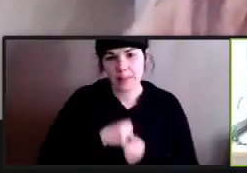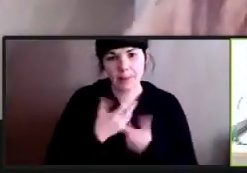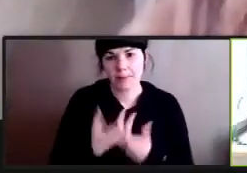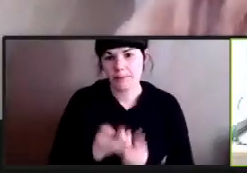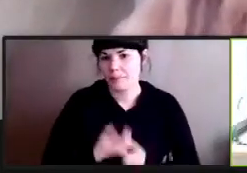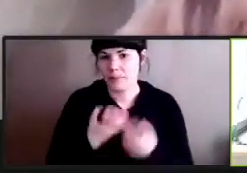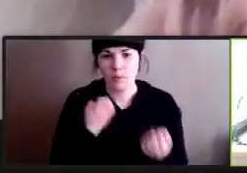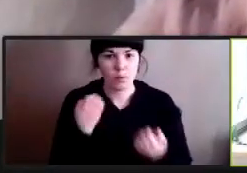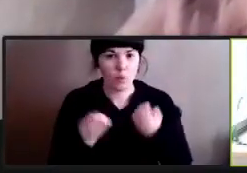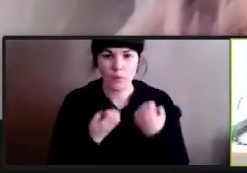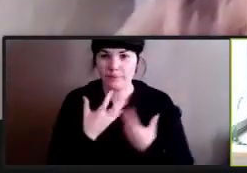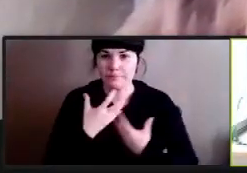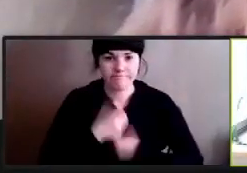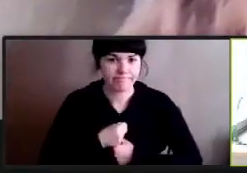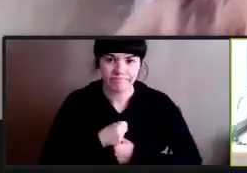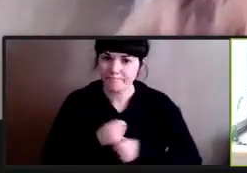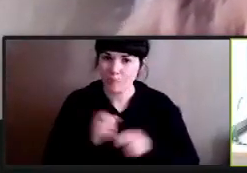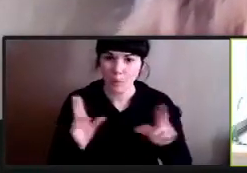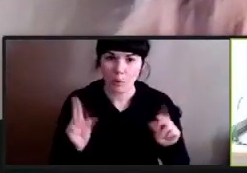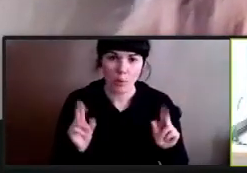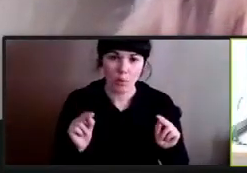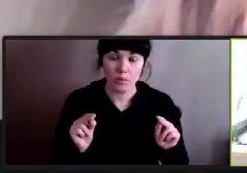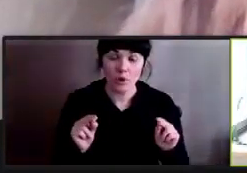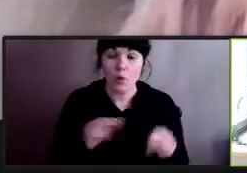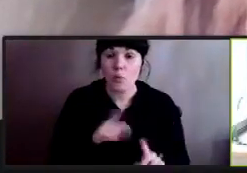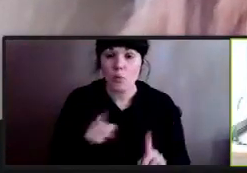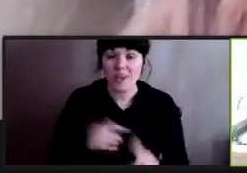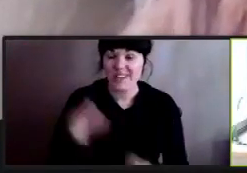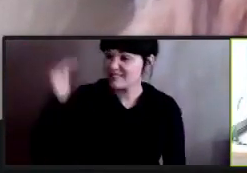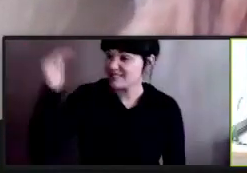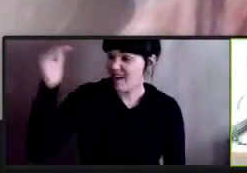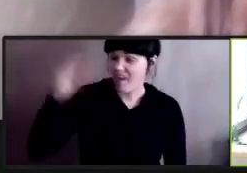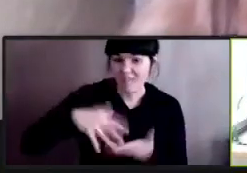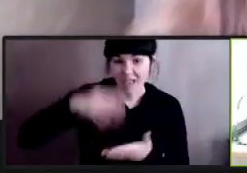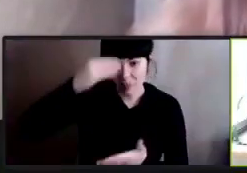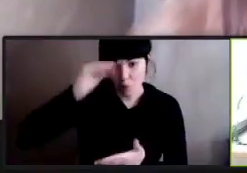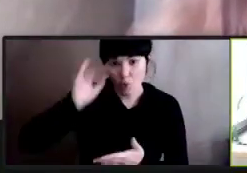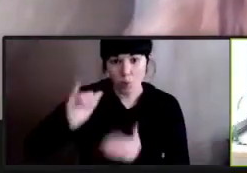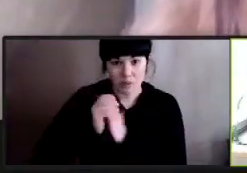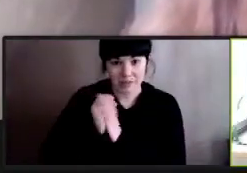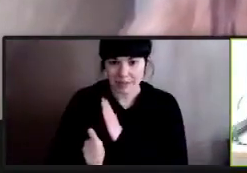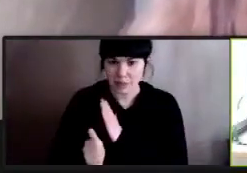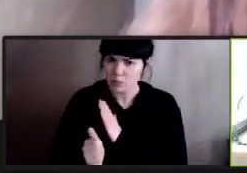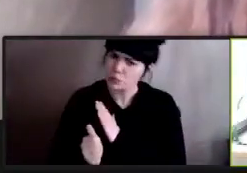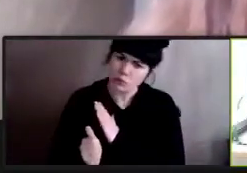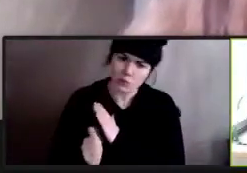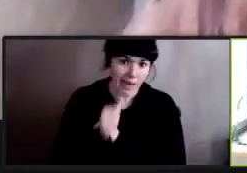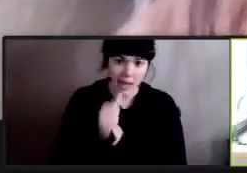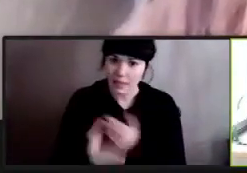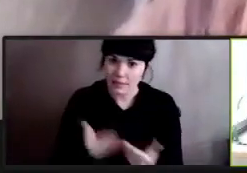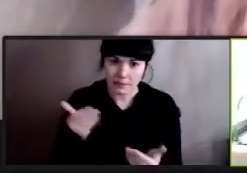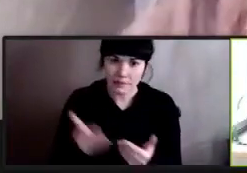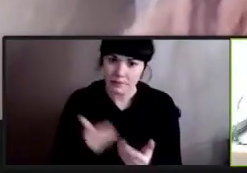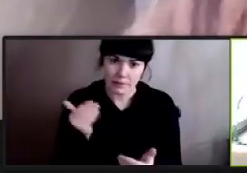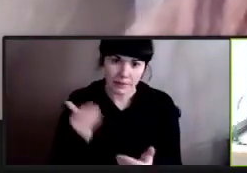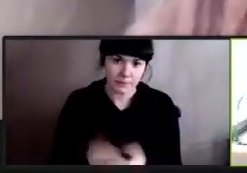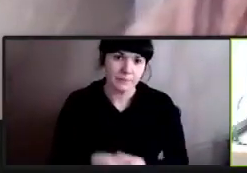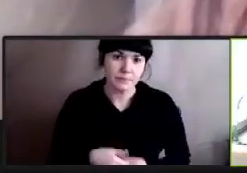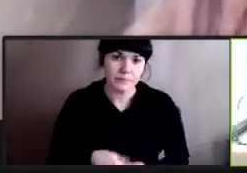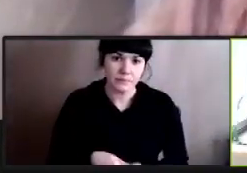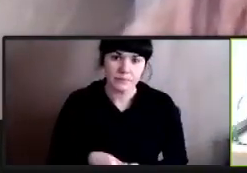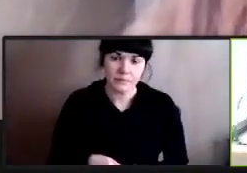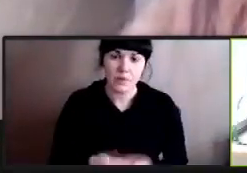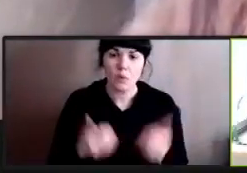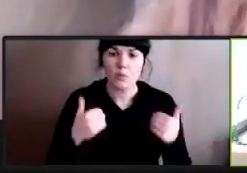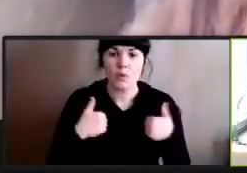easy. And so what we've really done is taken, there's a something called CASEL, the Collaborative